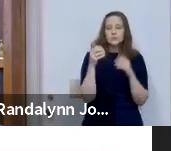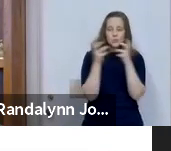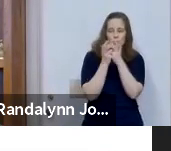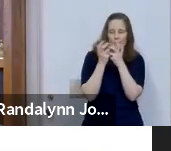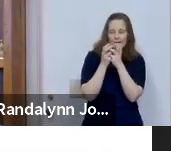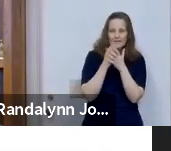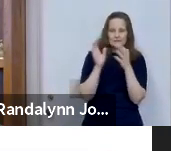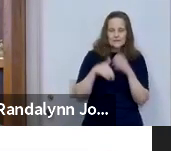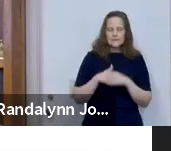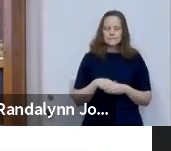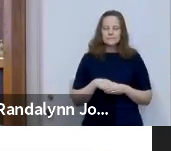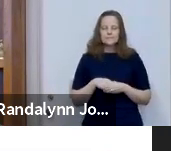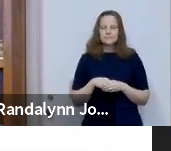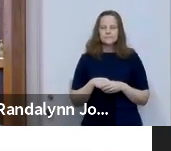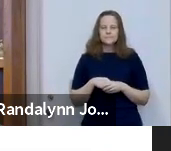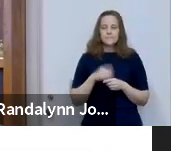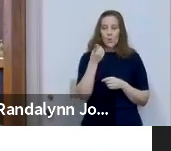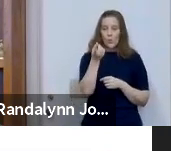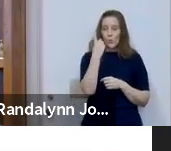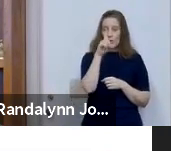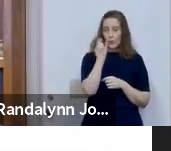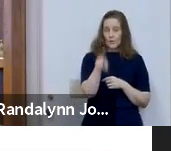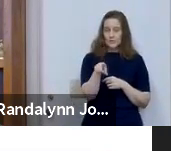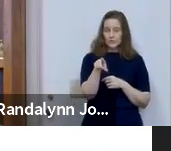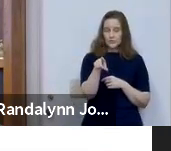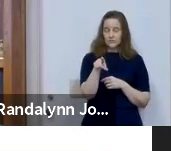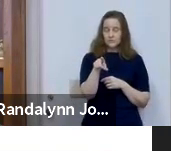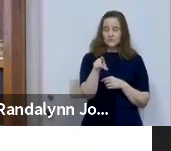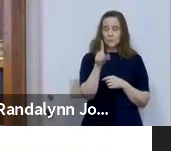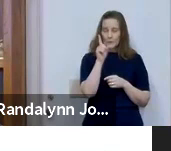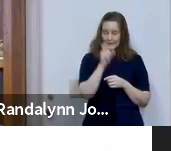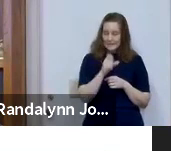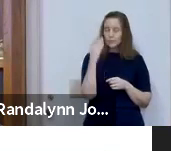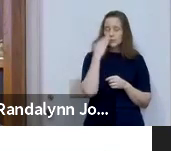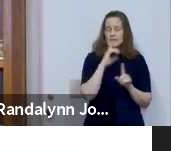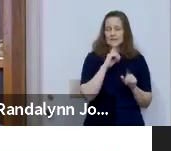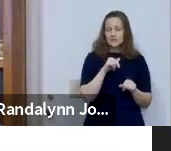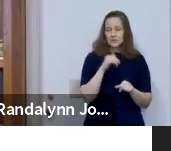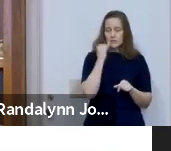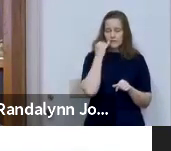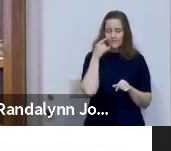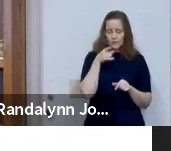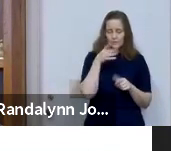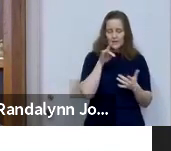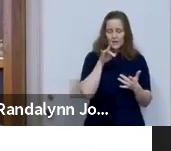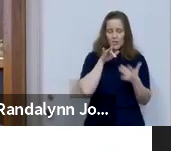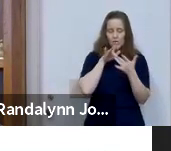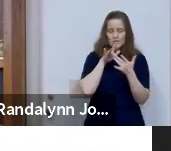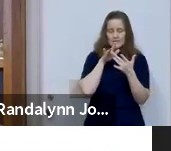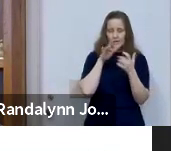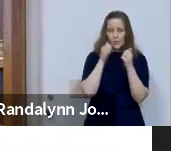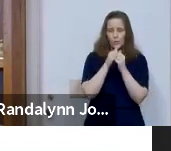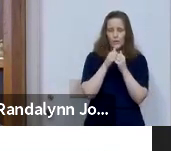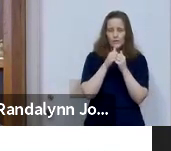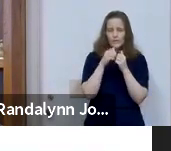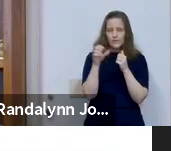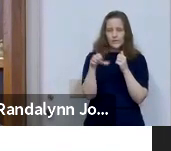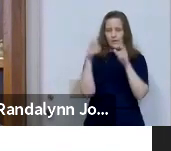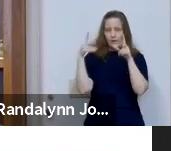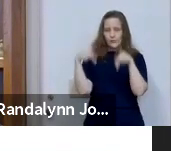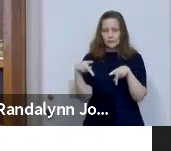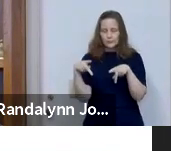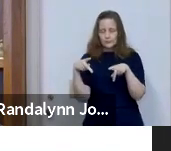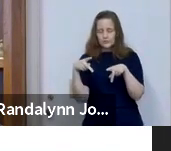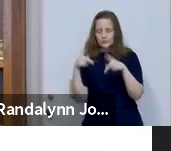like that. One of the questions that we ask that we really need to know some answers to is if they have had any close contact with anyone during